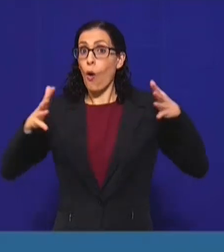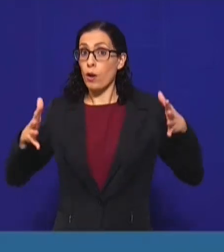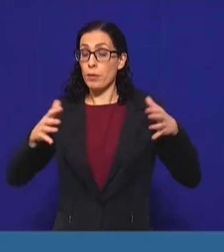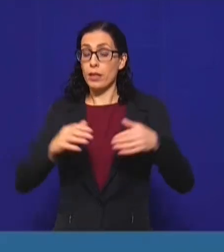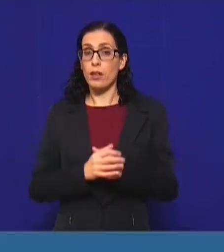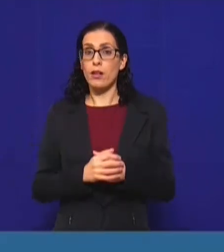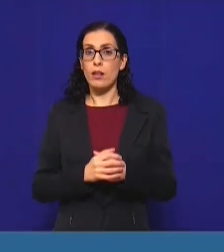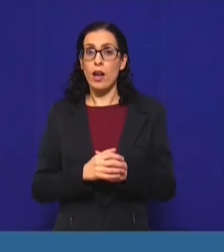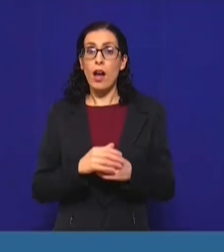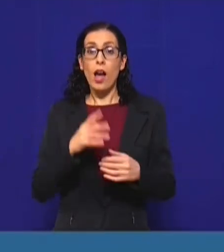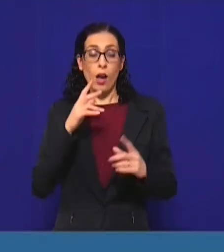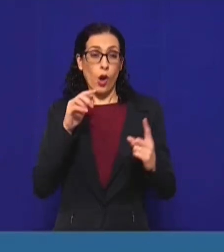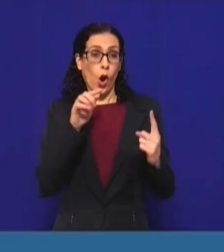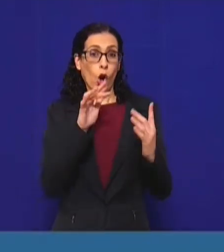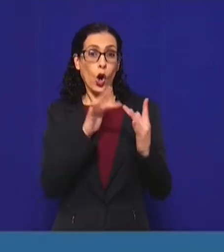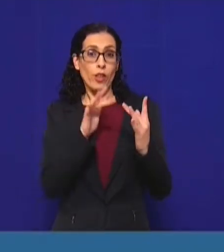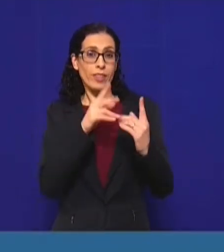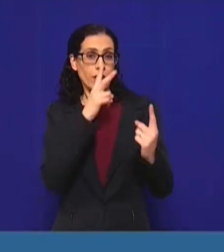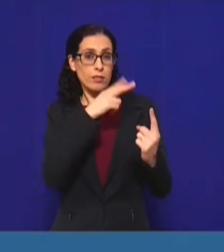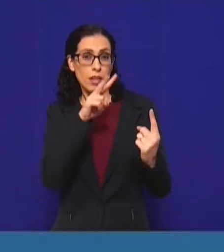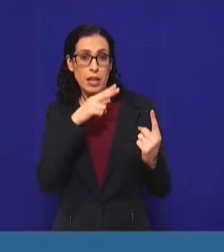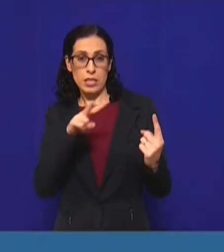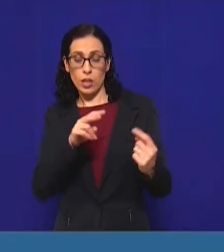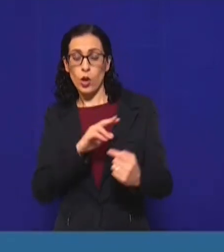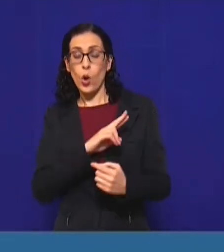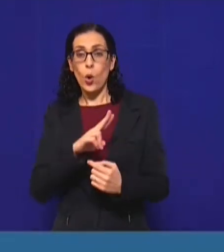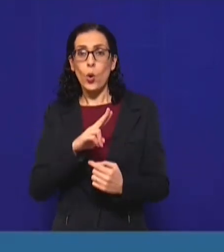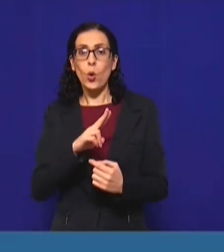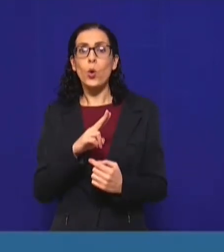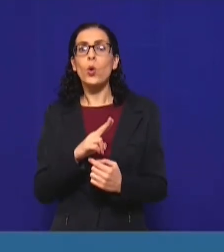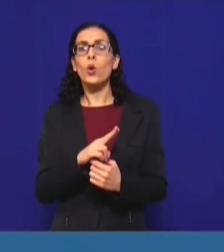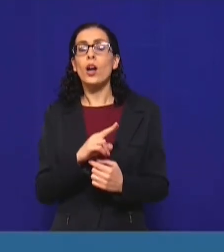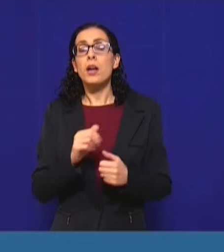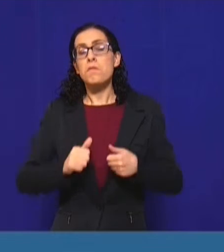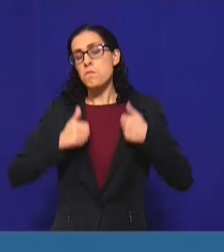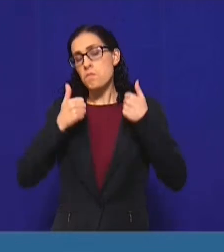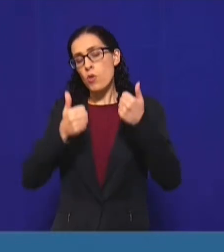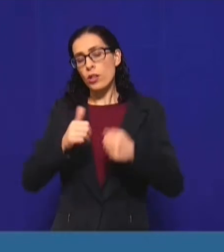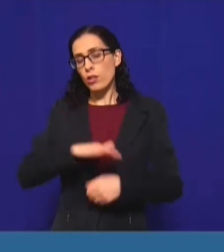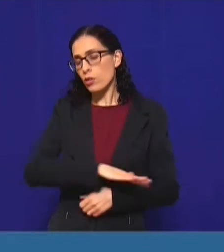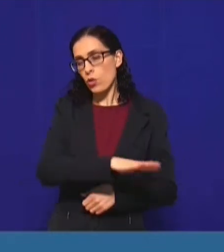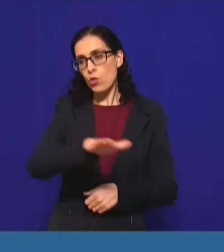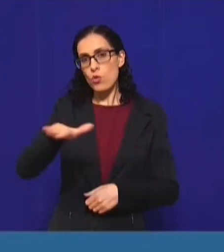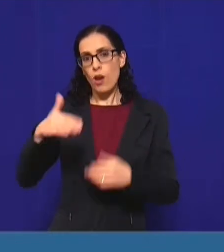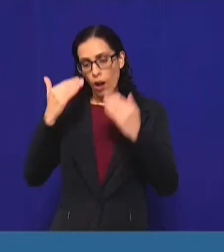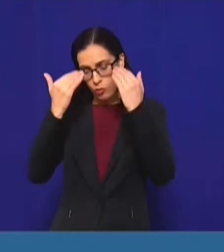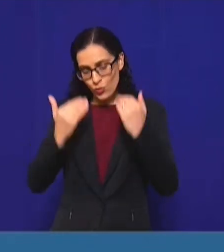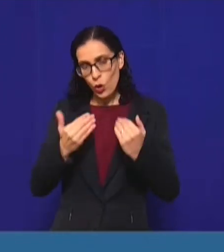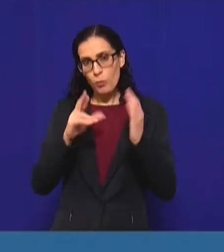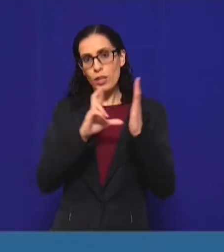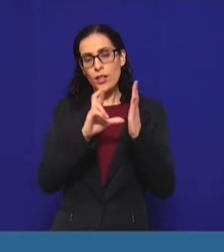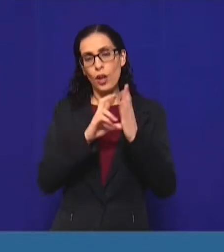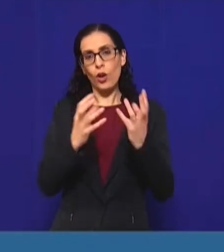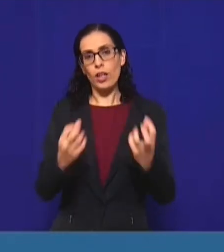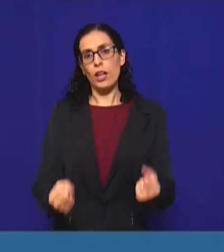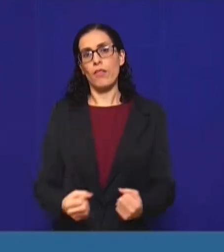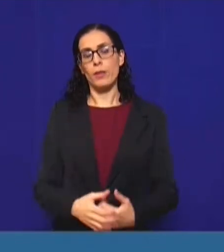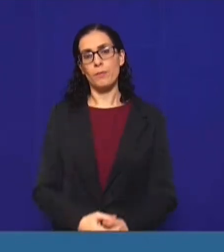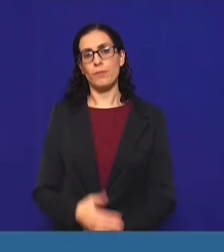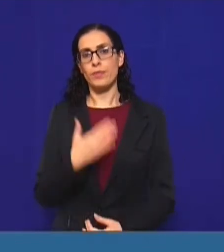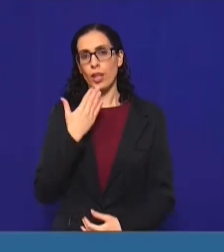contact tracing u anka importanti li kulħadd jibqa' isegwi il-miżuri li għandna fil-post.